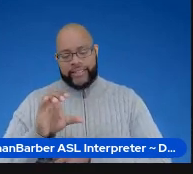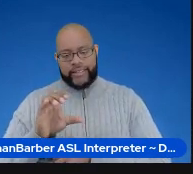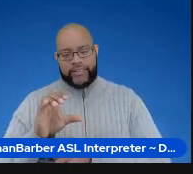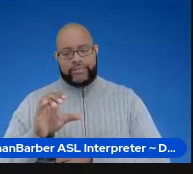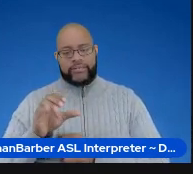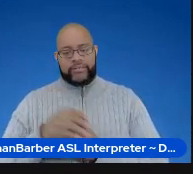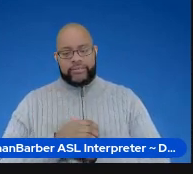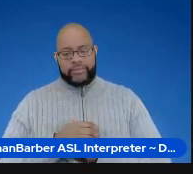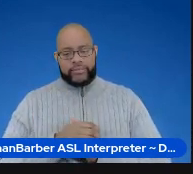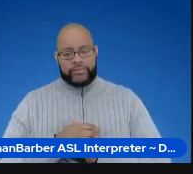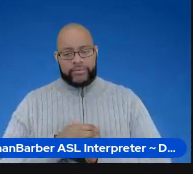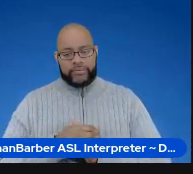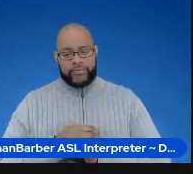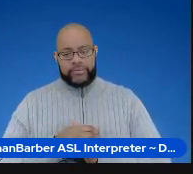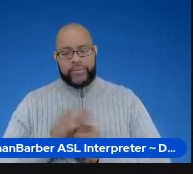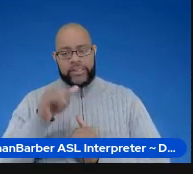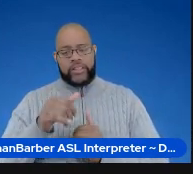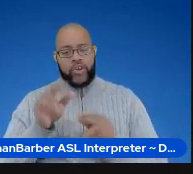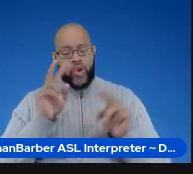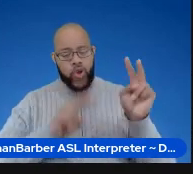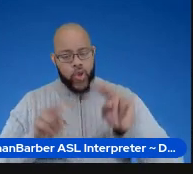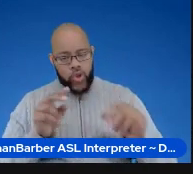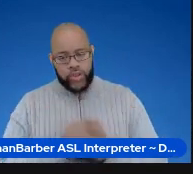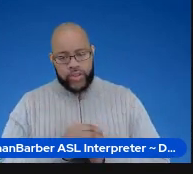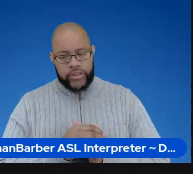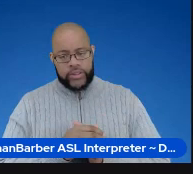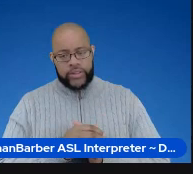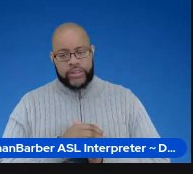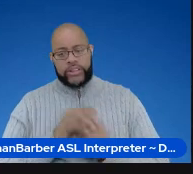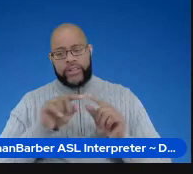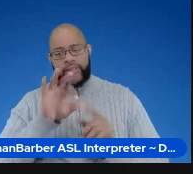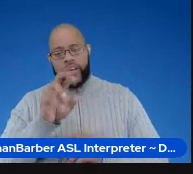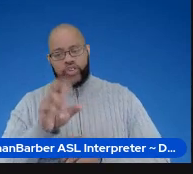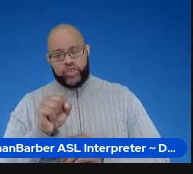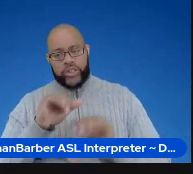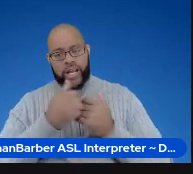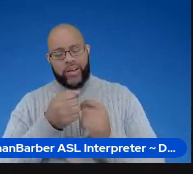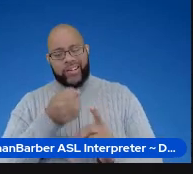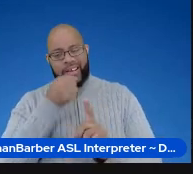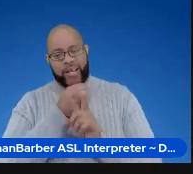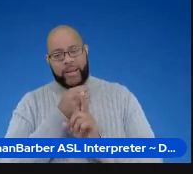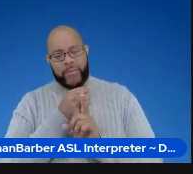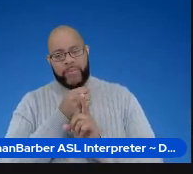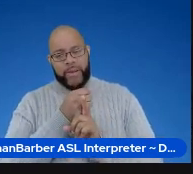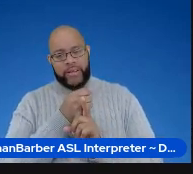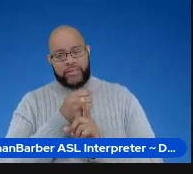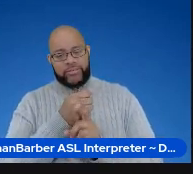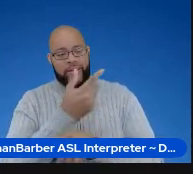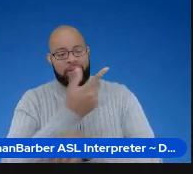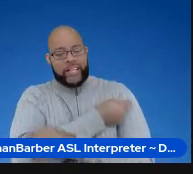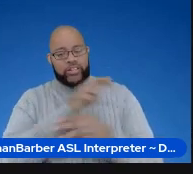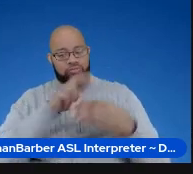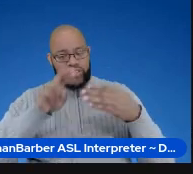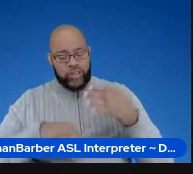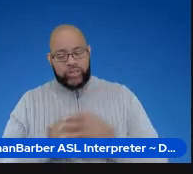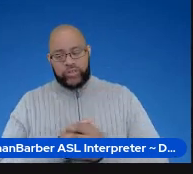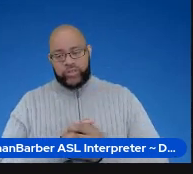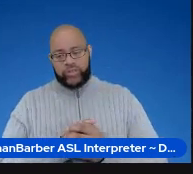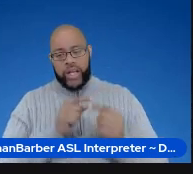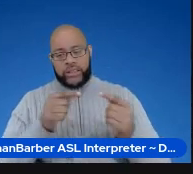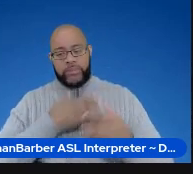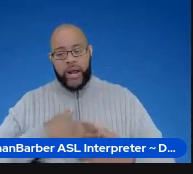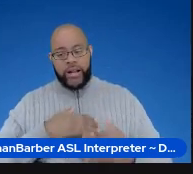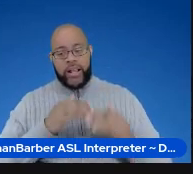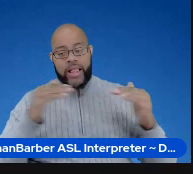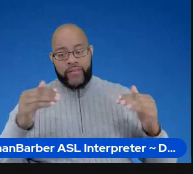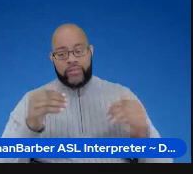done. Essentially, this is to look at these factors and how they impact vaccine outcomes. So our antibody levels, as well